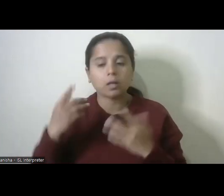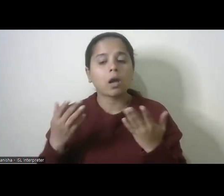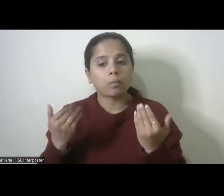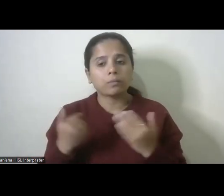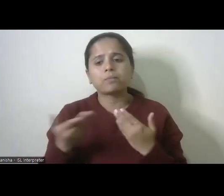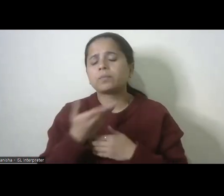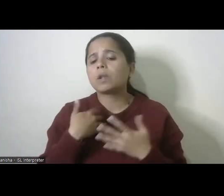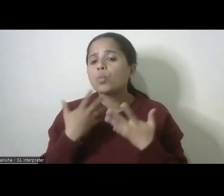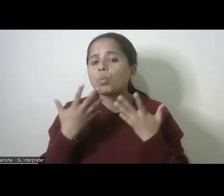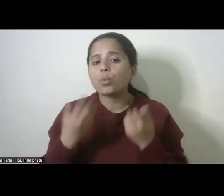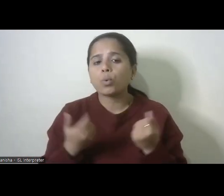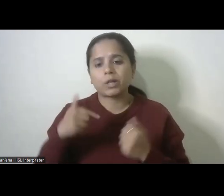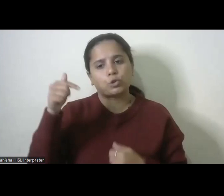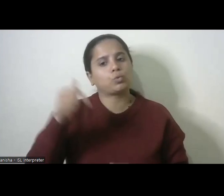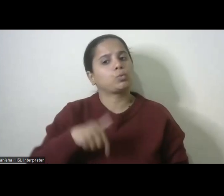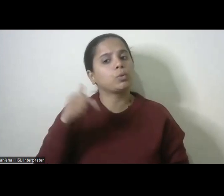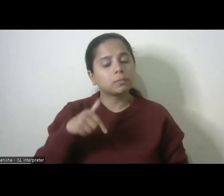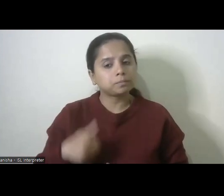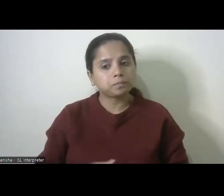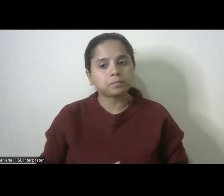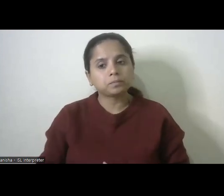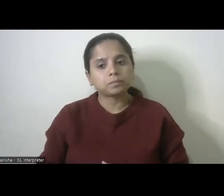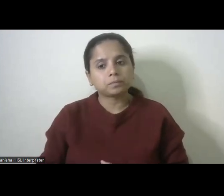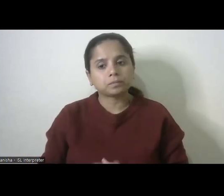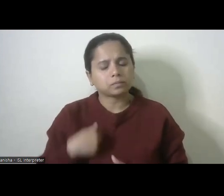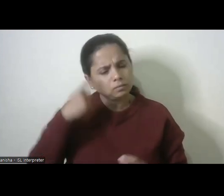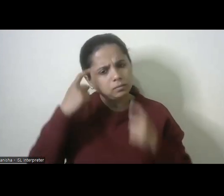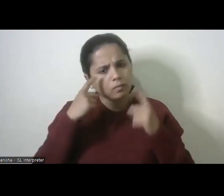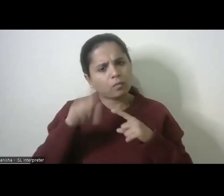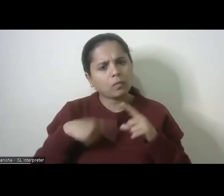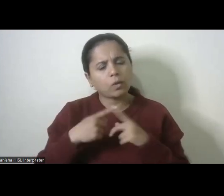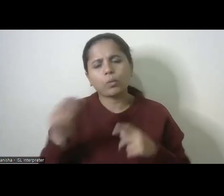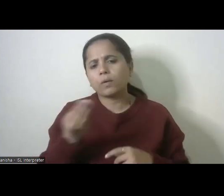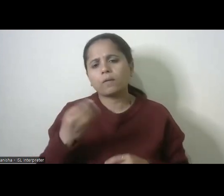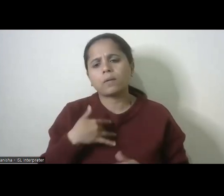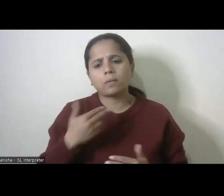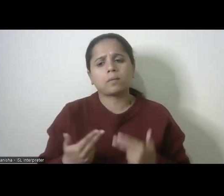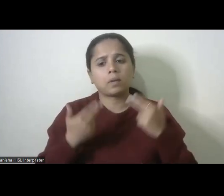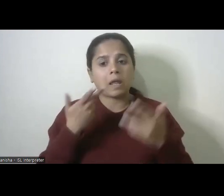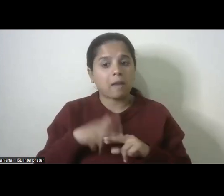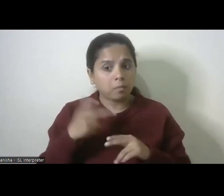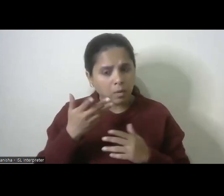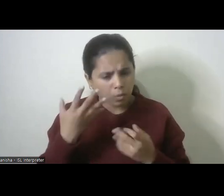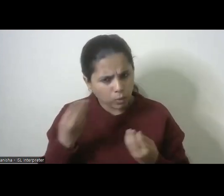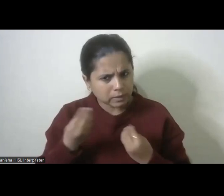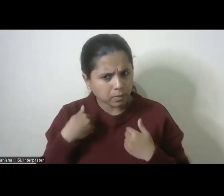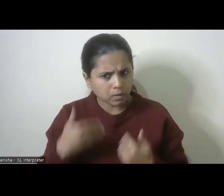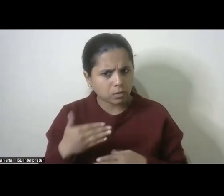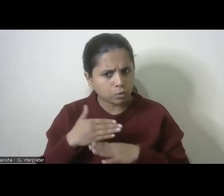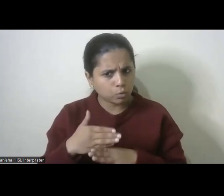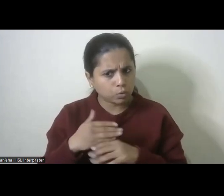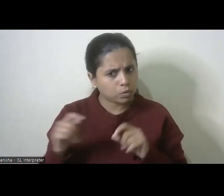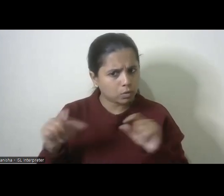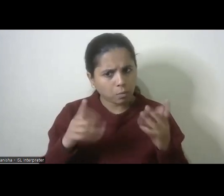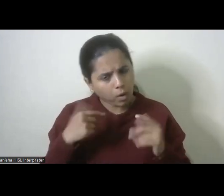what I want to do today is think about a few things. And maybe if you don't mind, can I share, I have done a